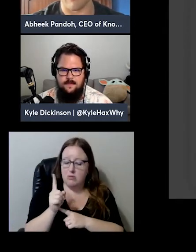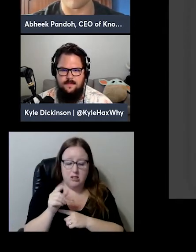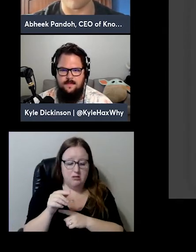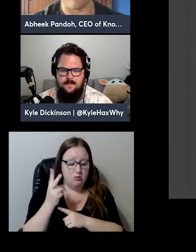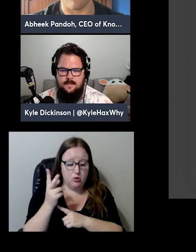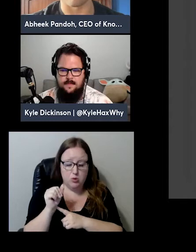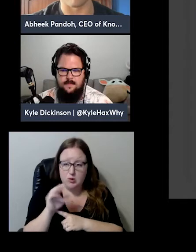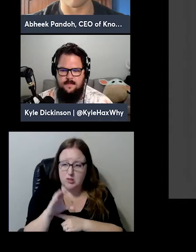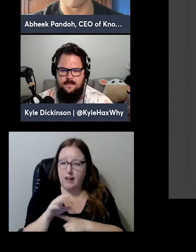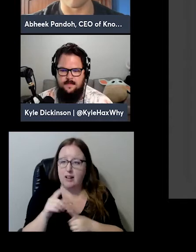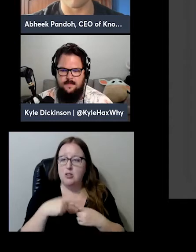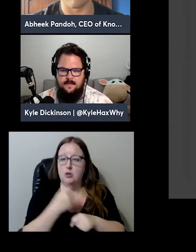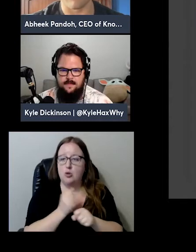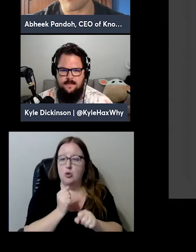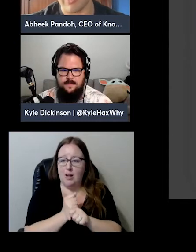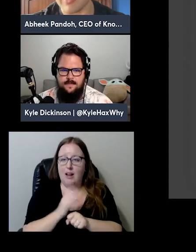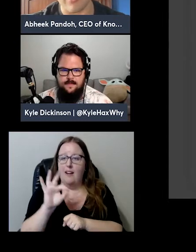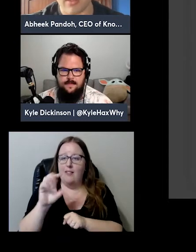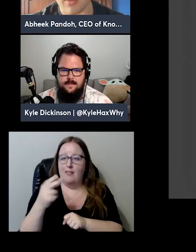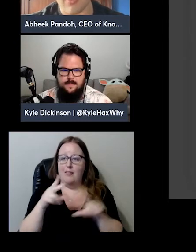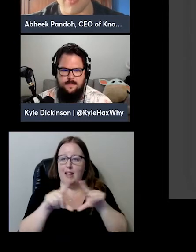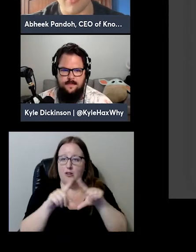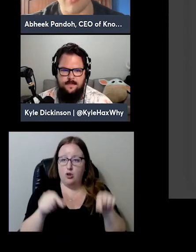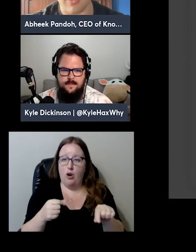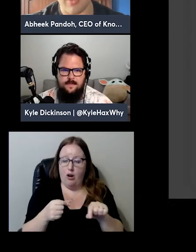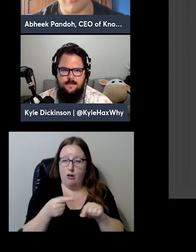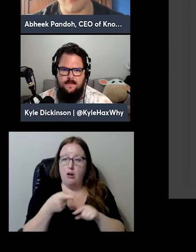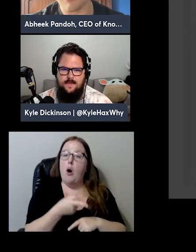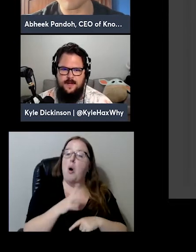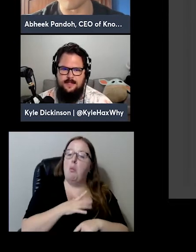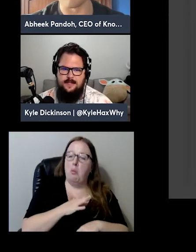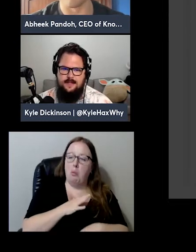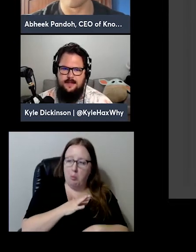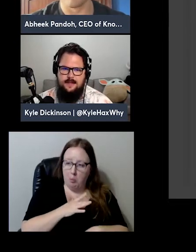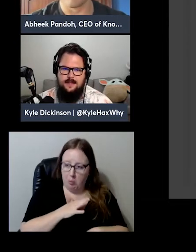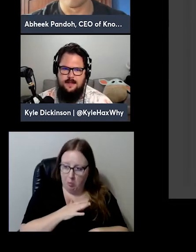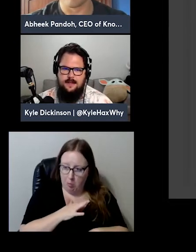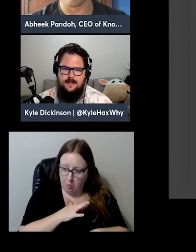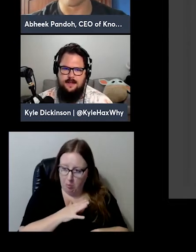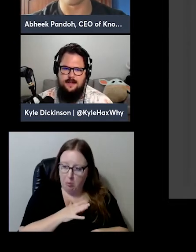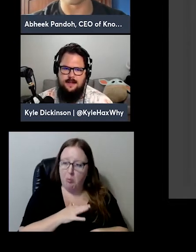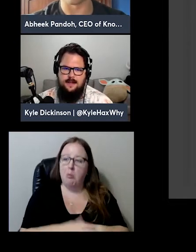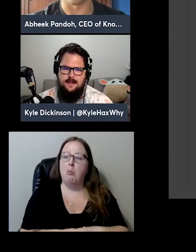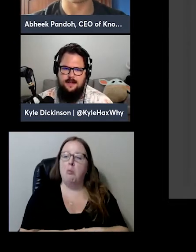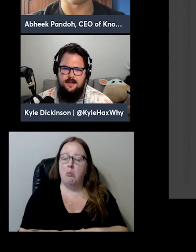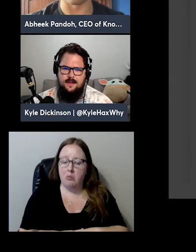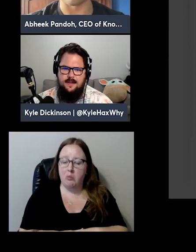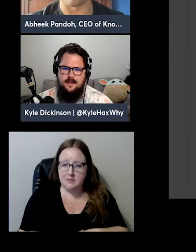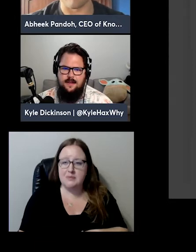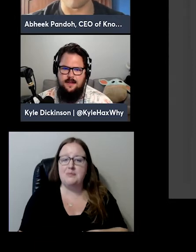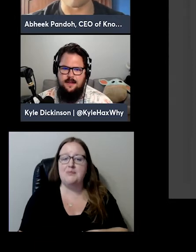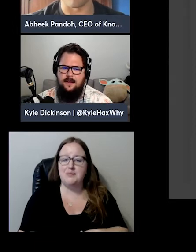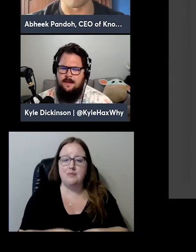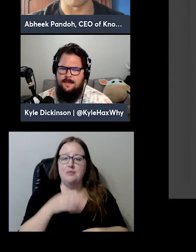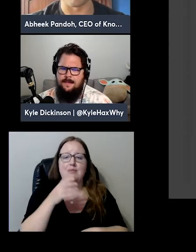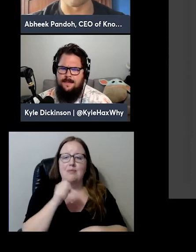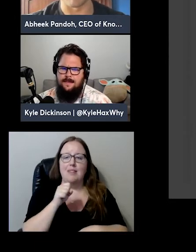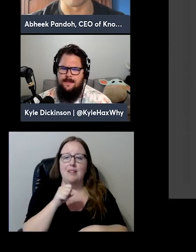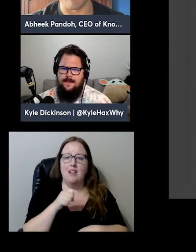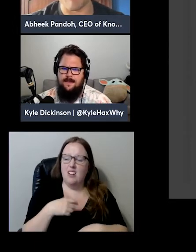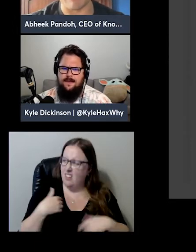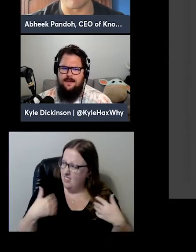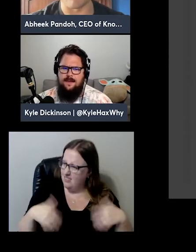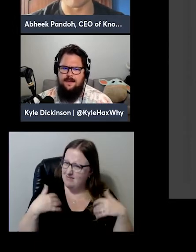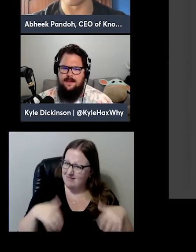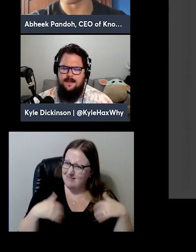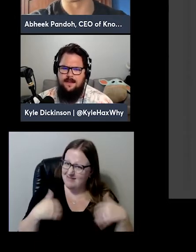create flashcards from that note, instantly. No, Yeah. no, What? So you're not really? spending time going through and